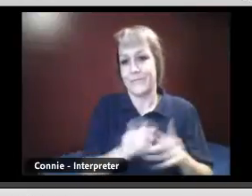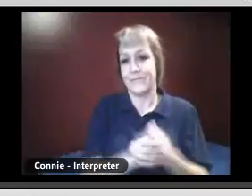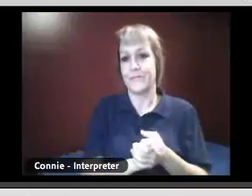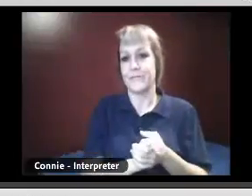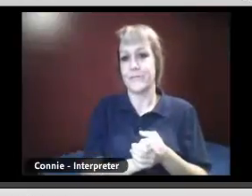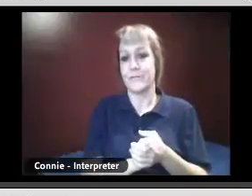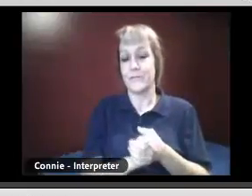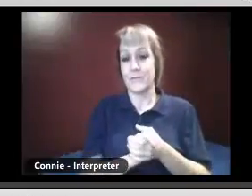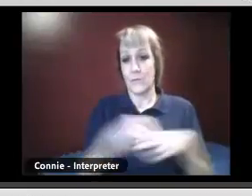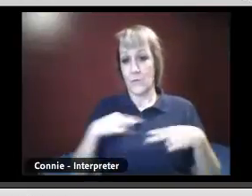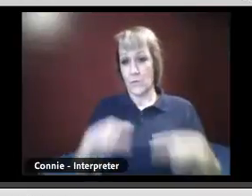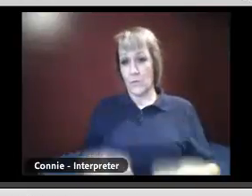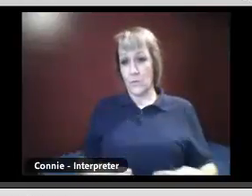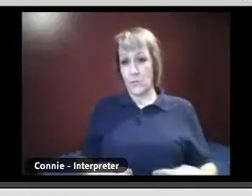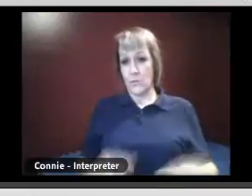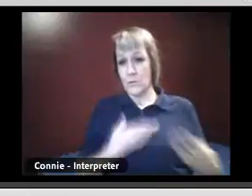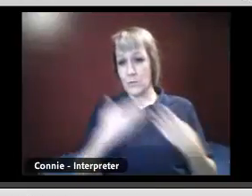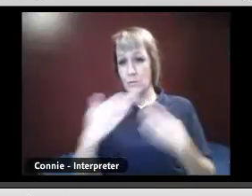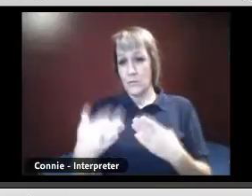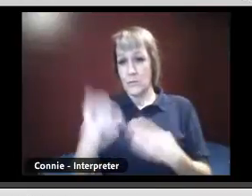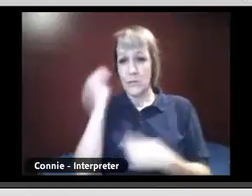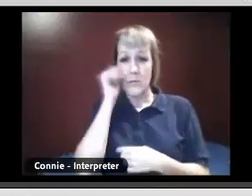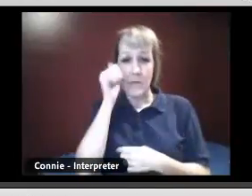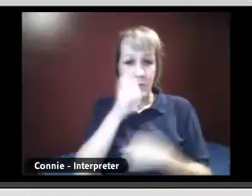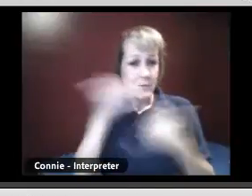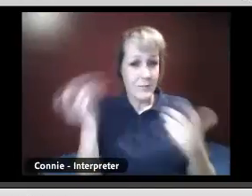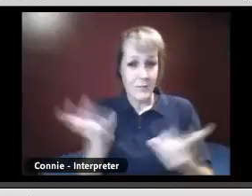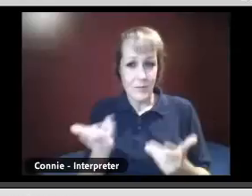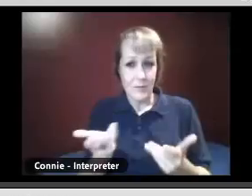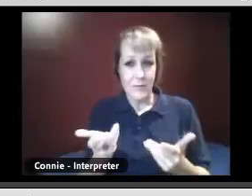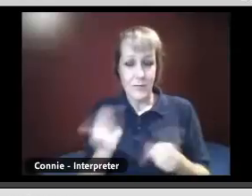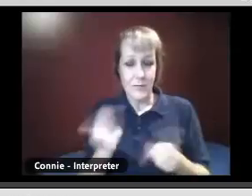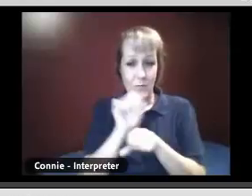people bring with them every day when they show up for work?